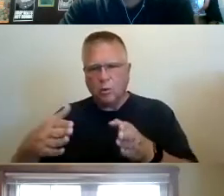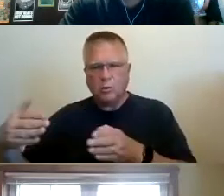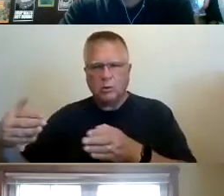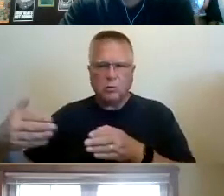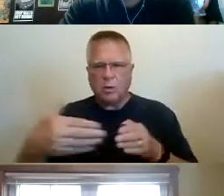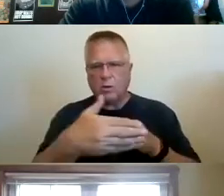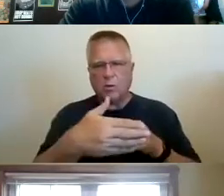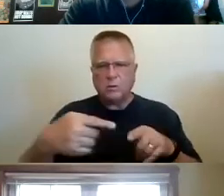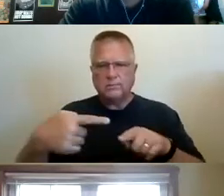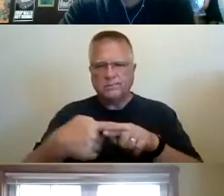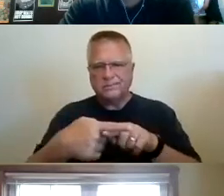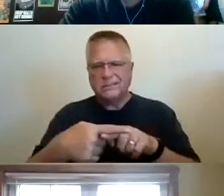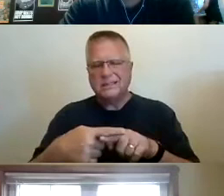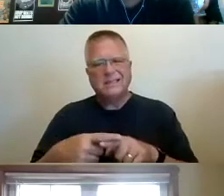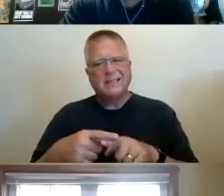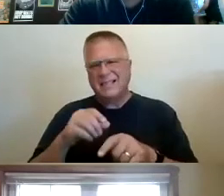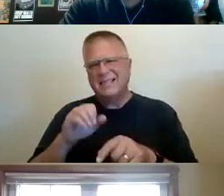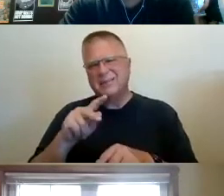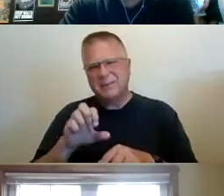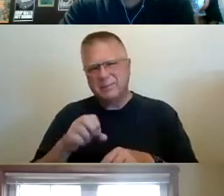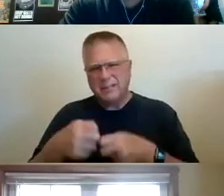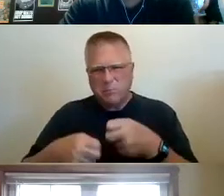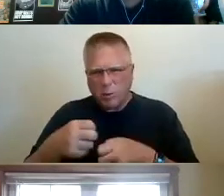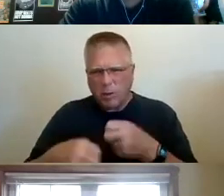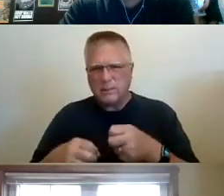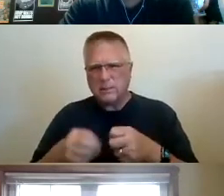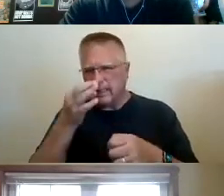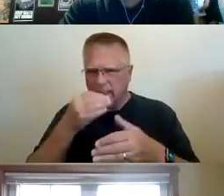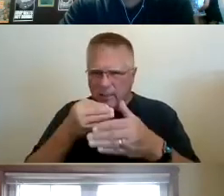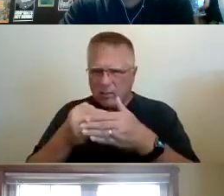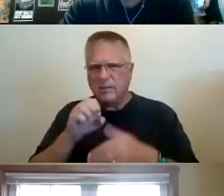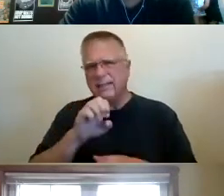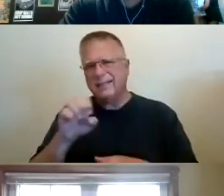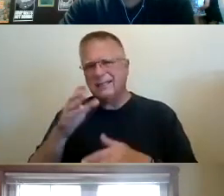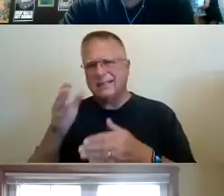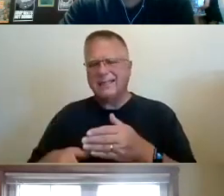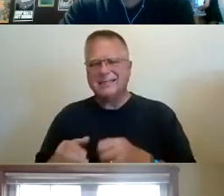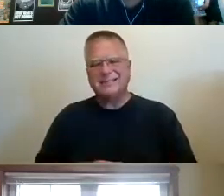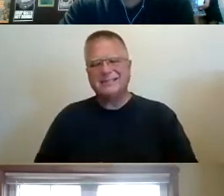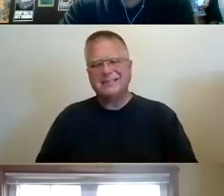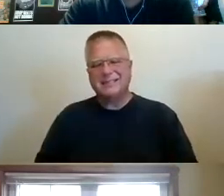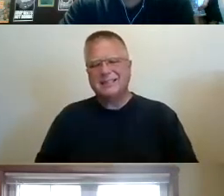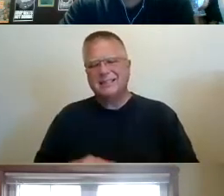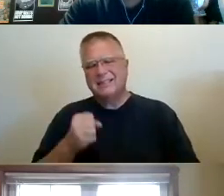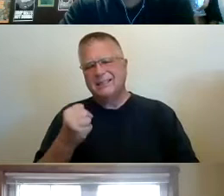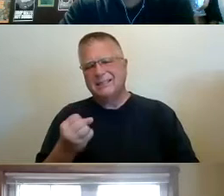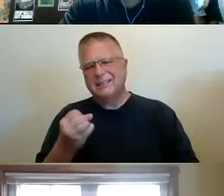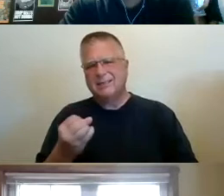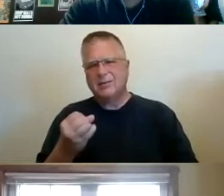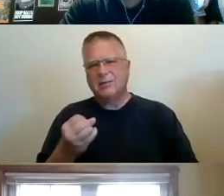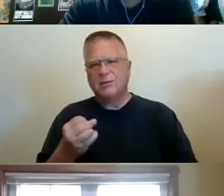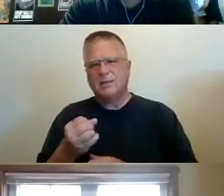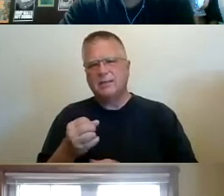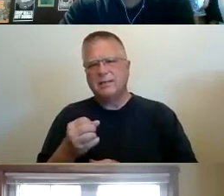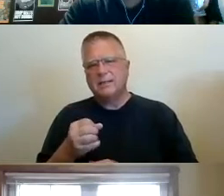space constraints as you got into the eastern end. And there was a preponderance of